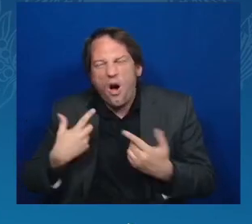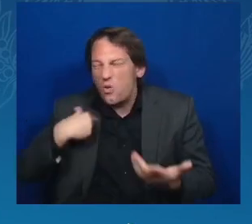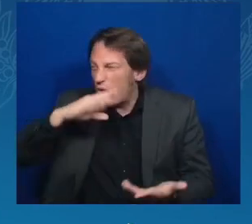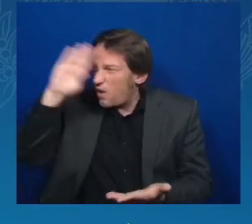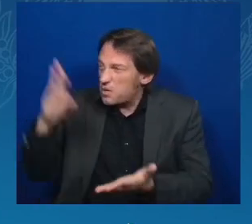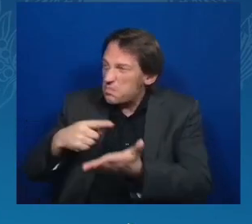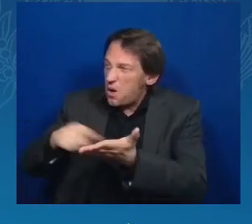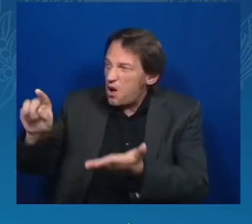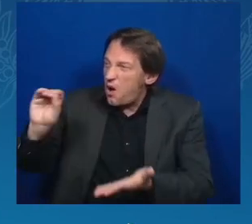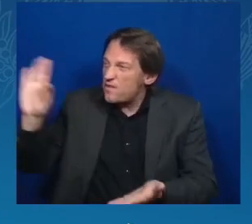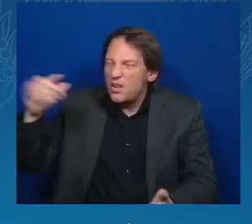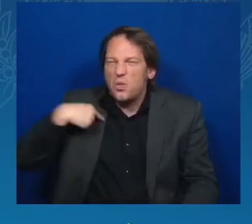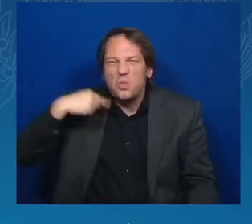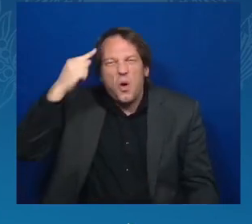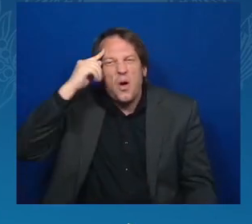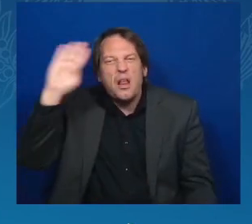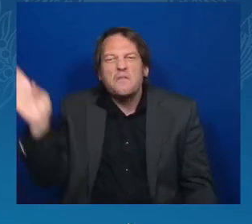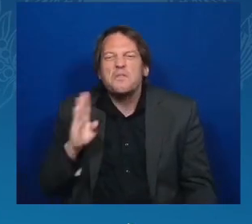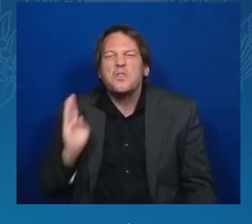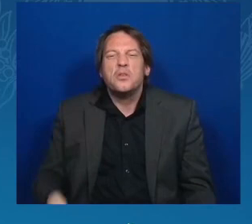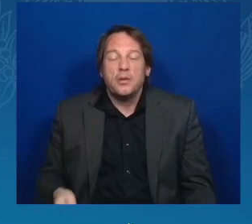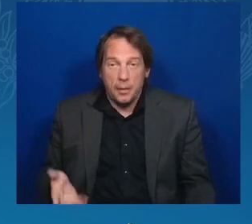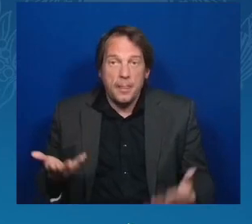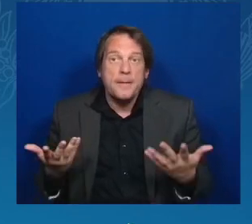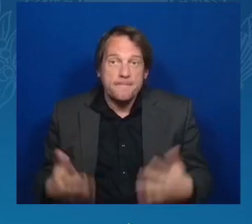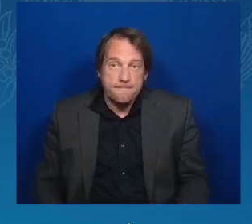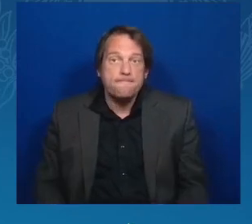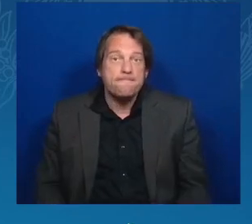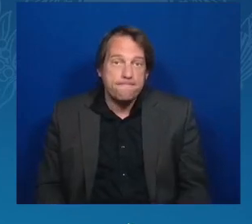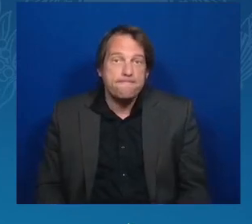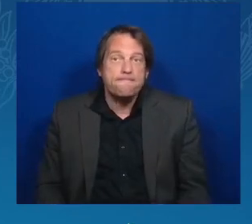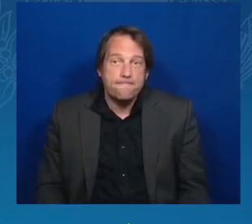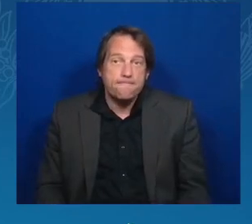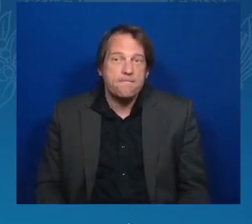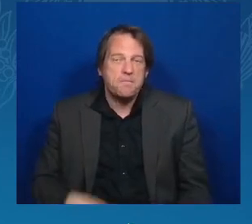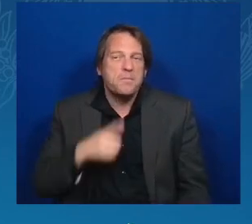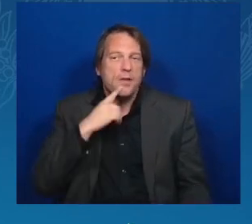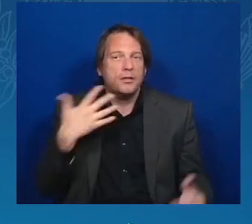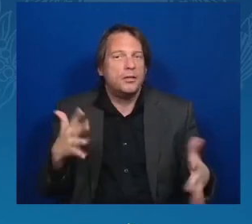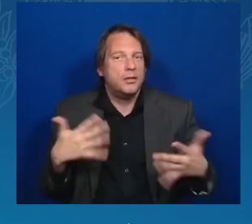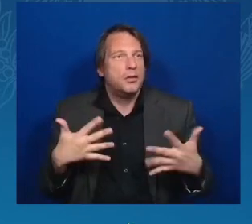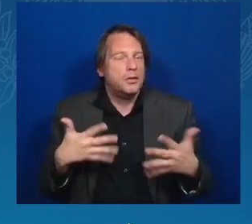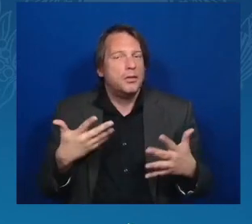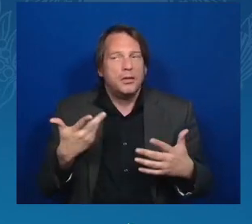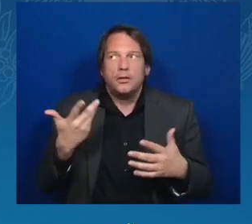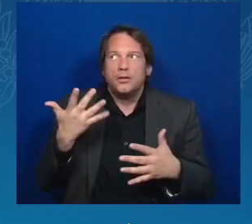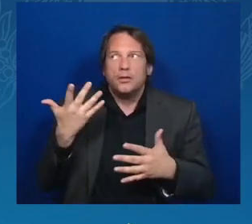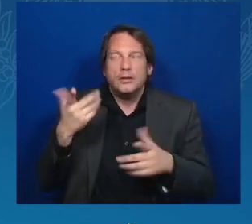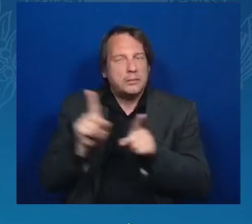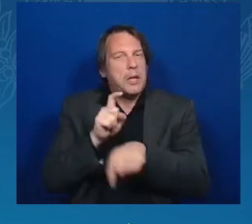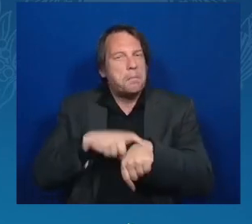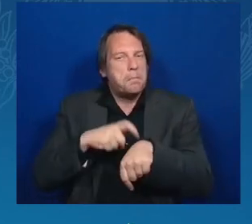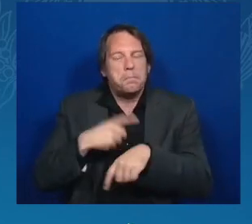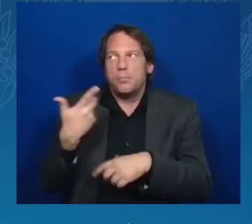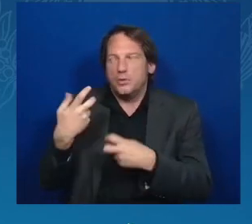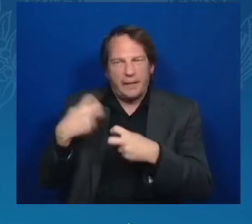it is a very difficult thing to lose a parent or anyone that you